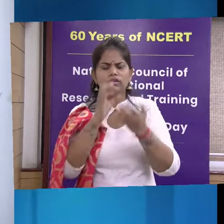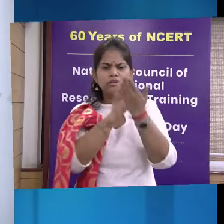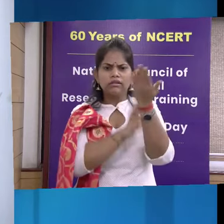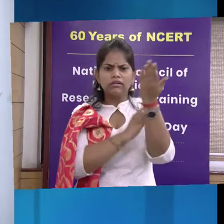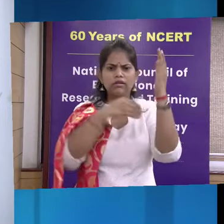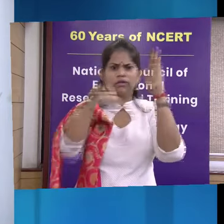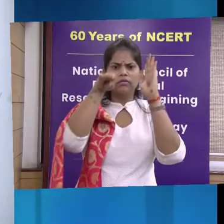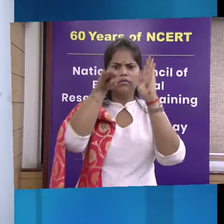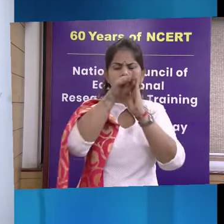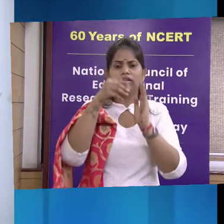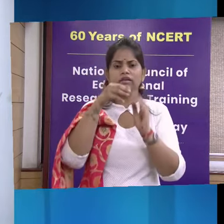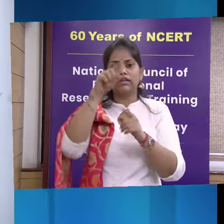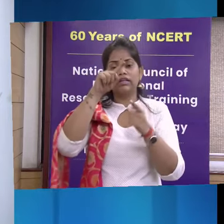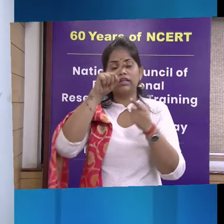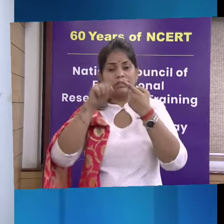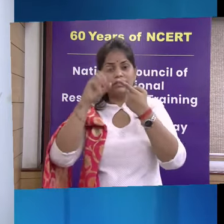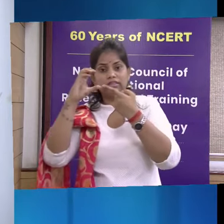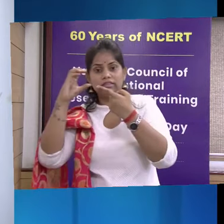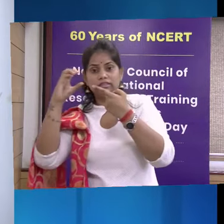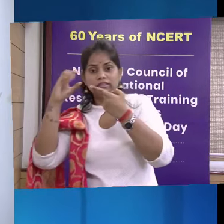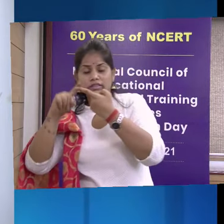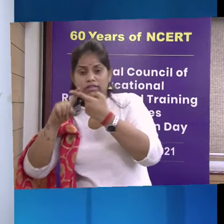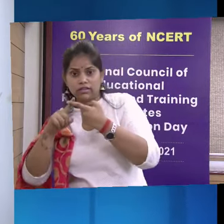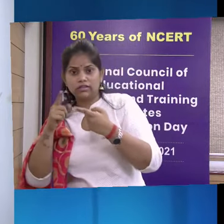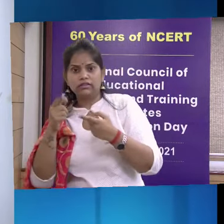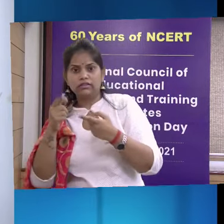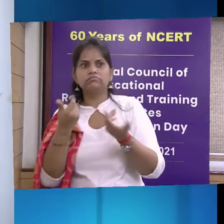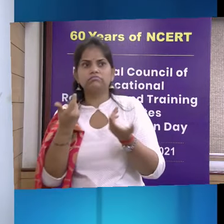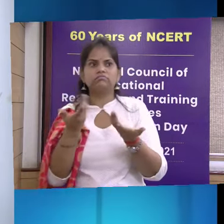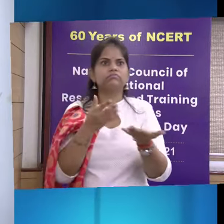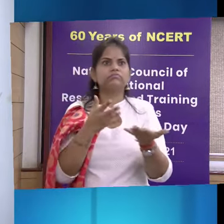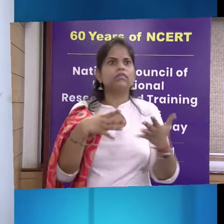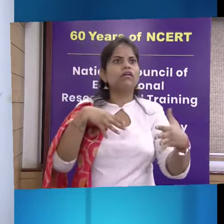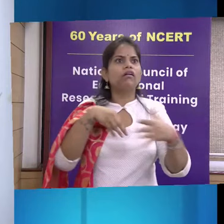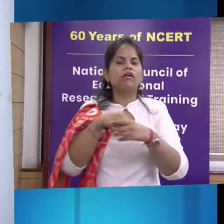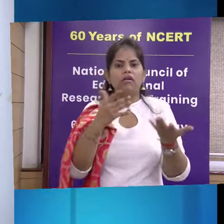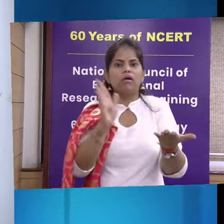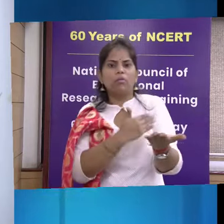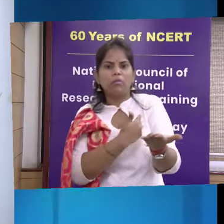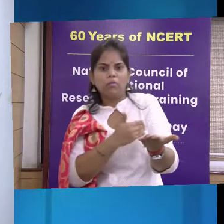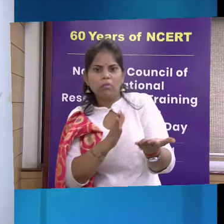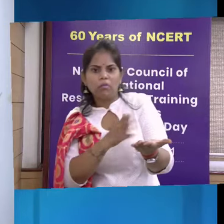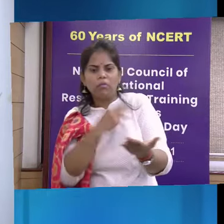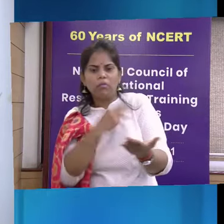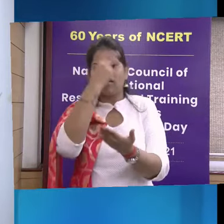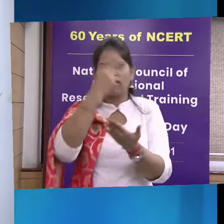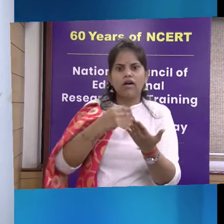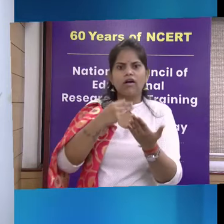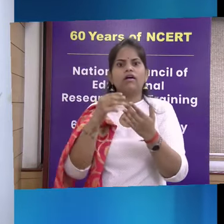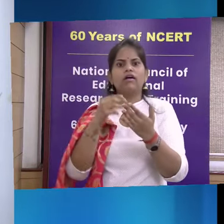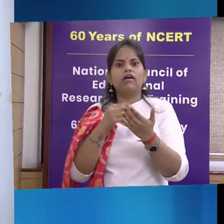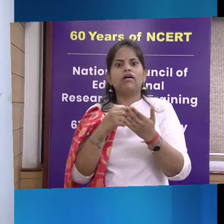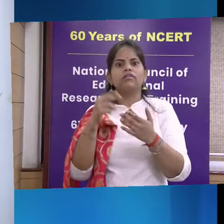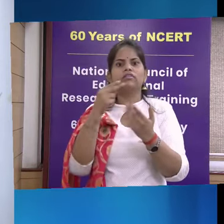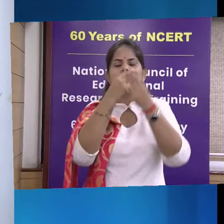education, involving art, stories, poetry, songs, and more, will also be suitably